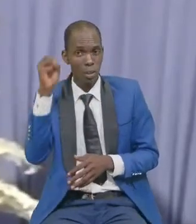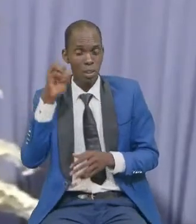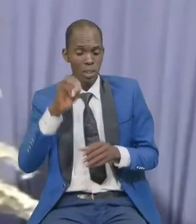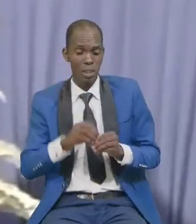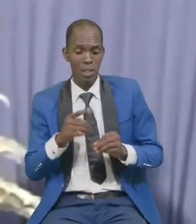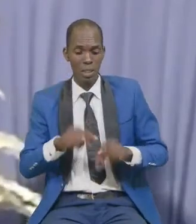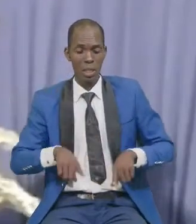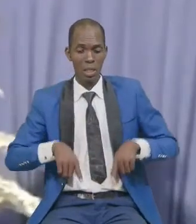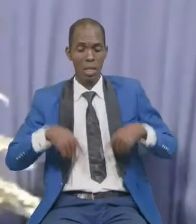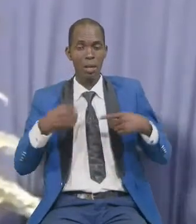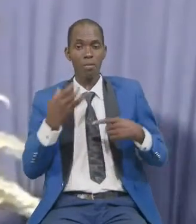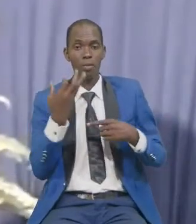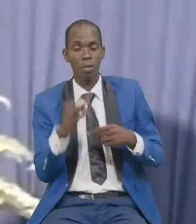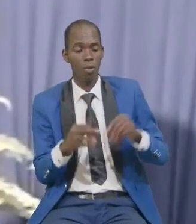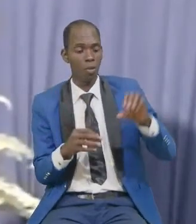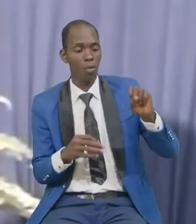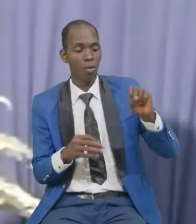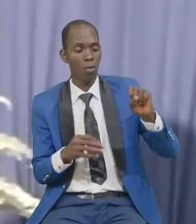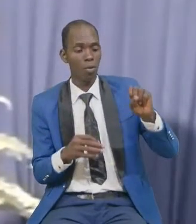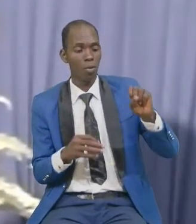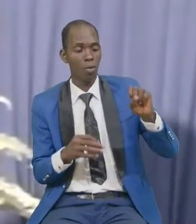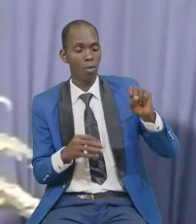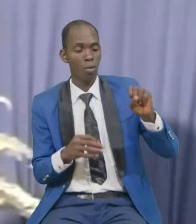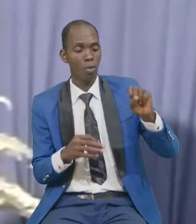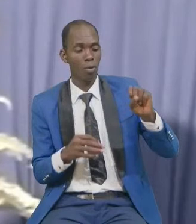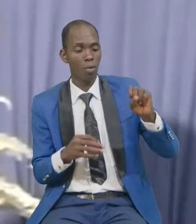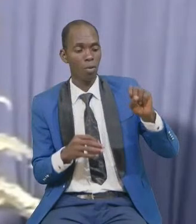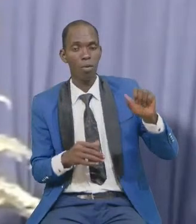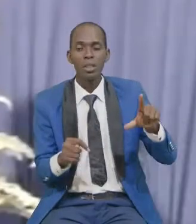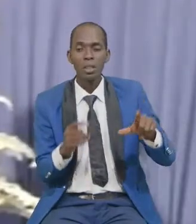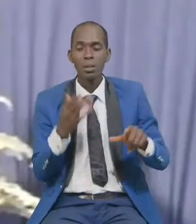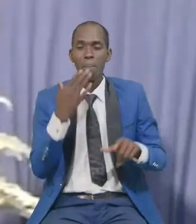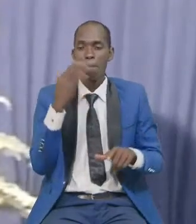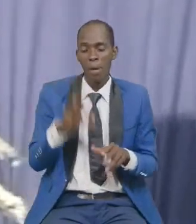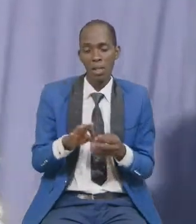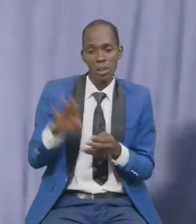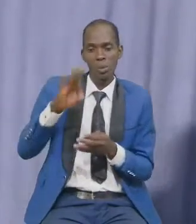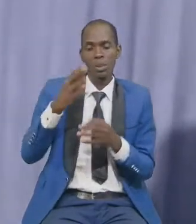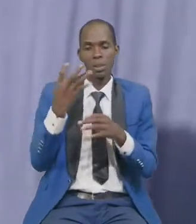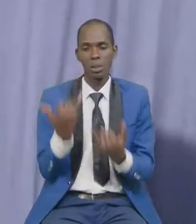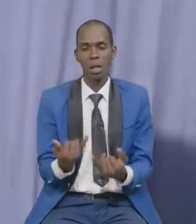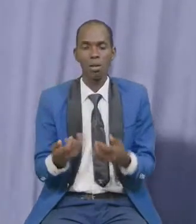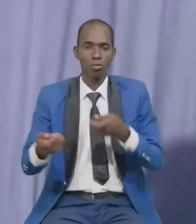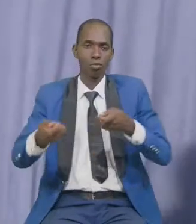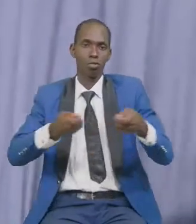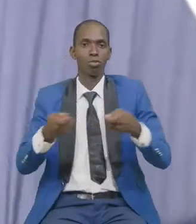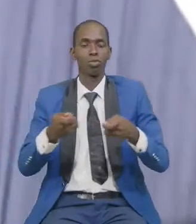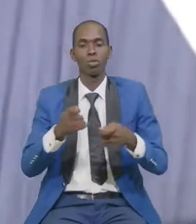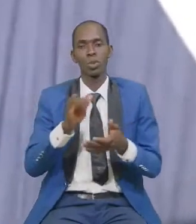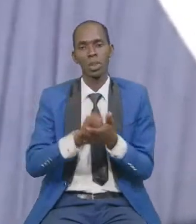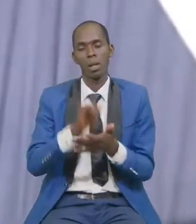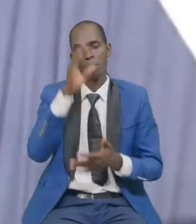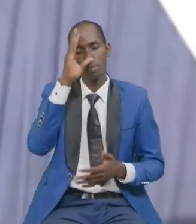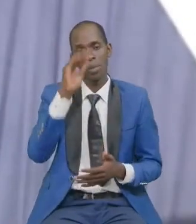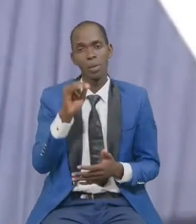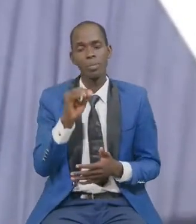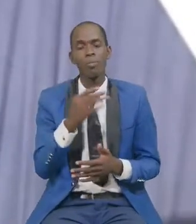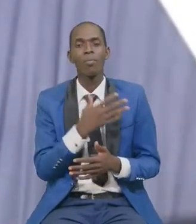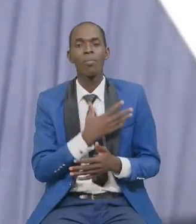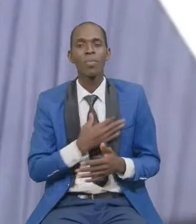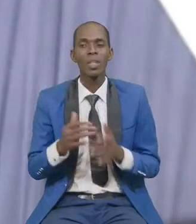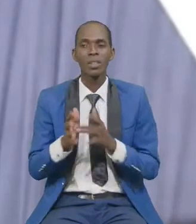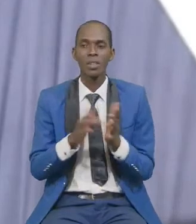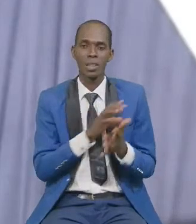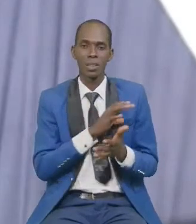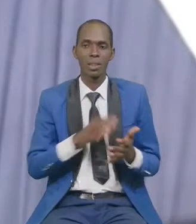Saul, the evil sin takes hold of the man. And Jesus Christ came